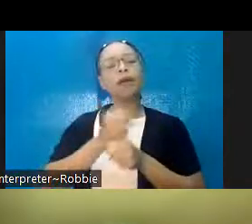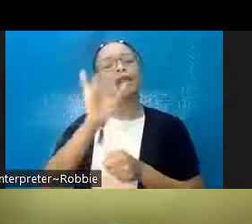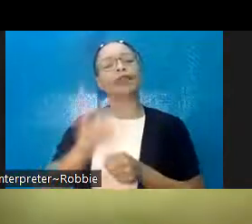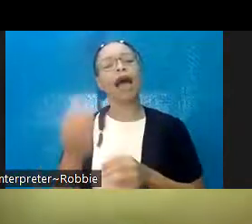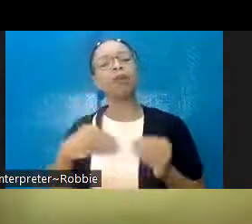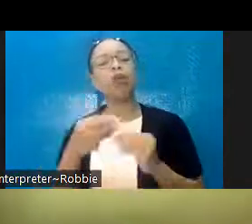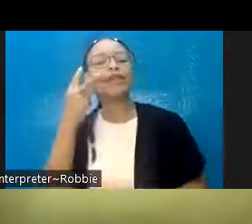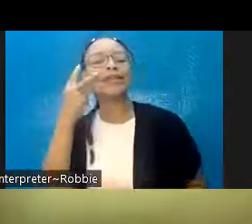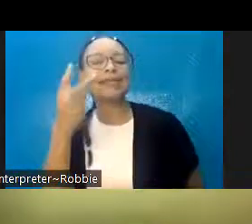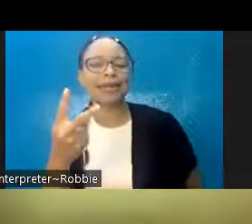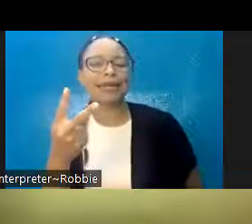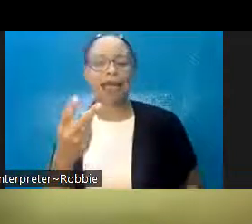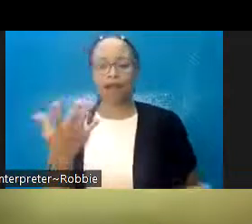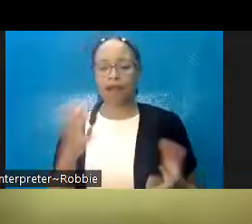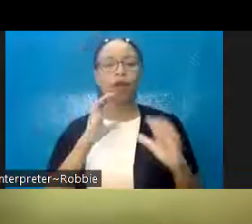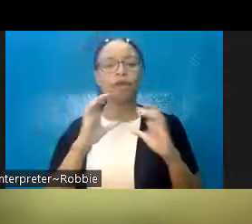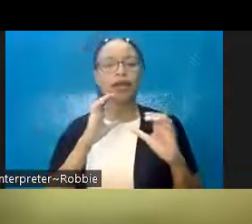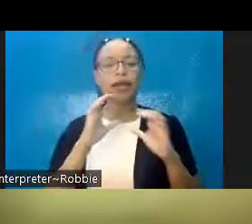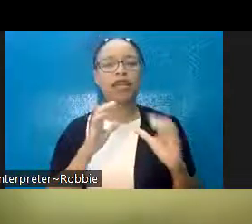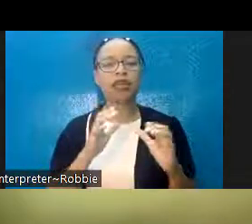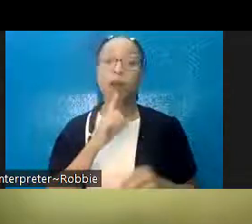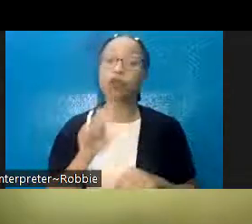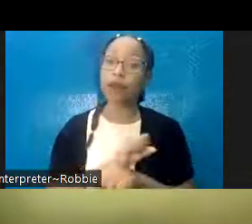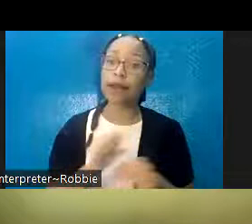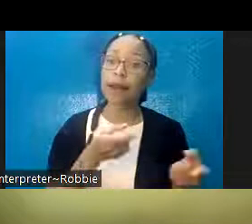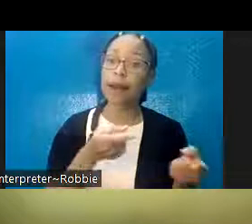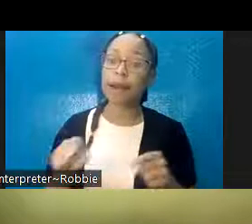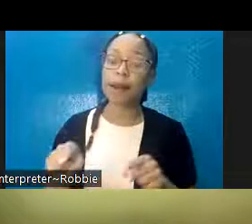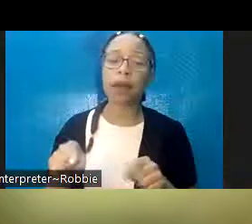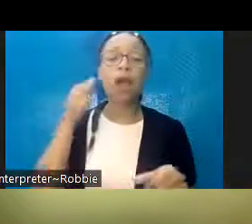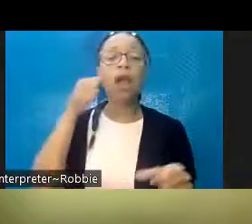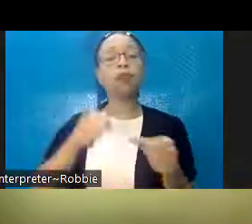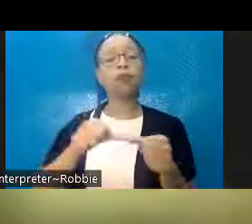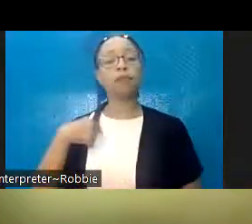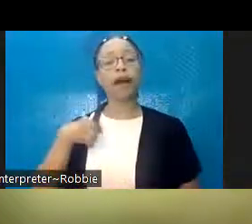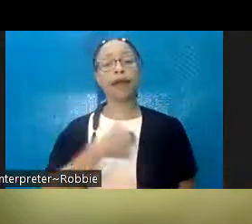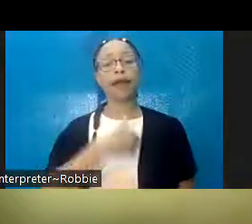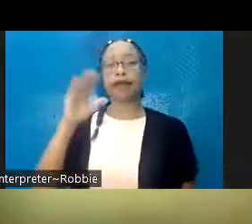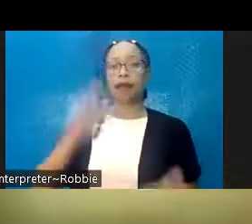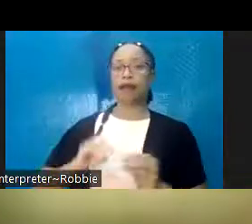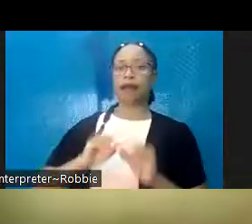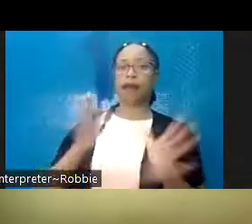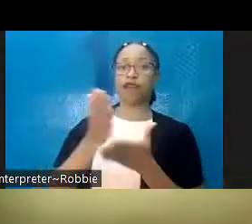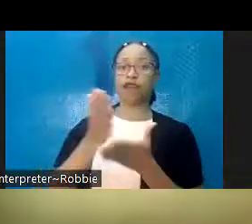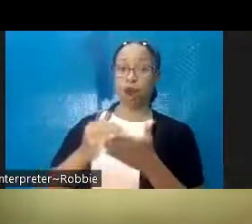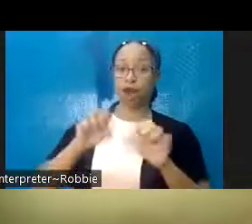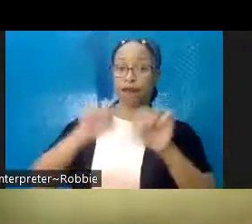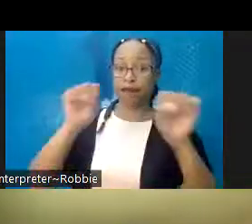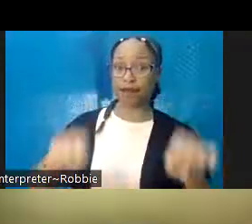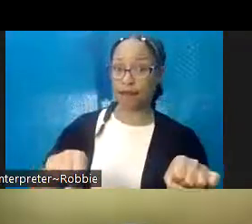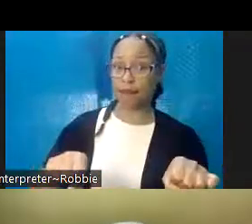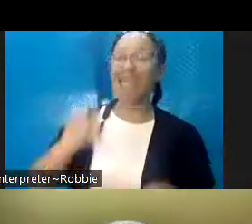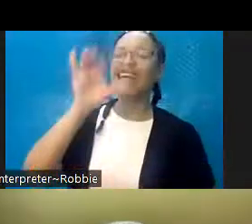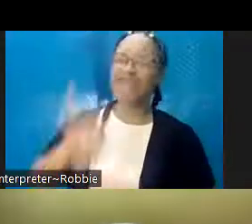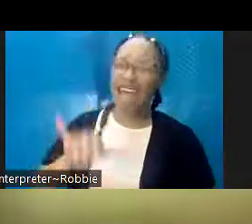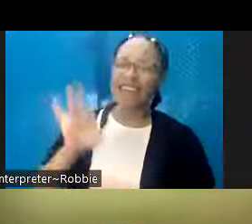more transparent what is actually happening? It's reminding ourselves that the least obvious part of the system is its